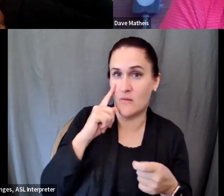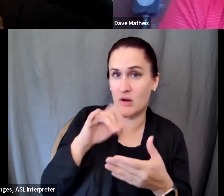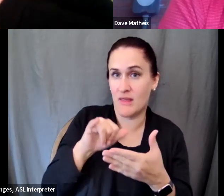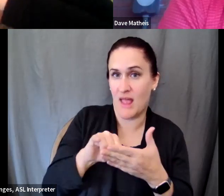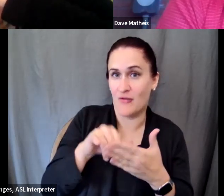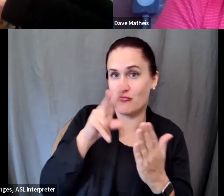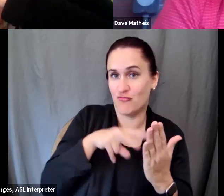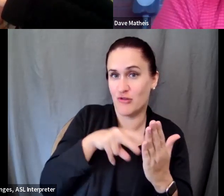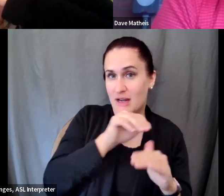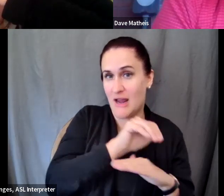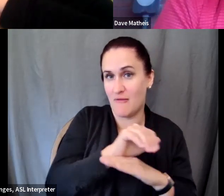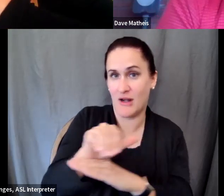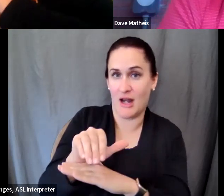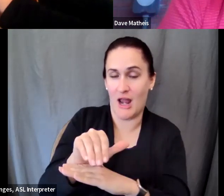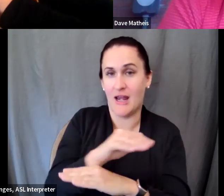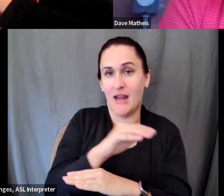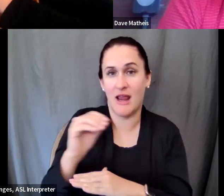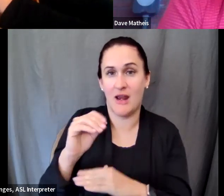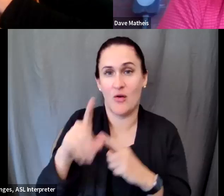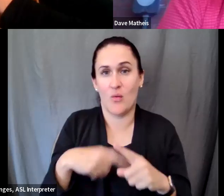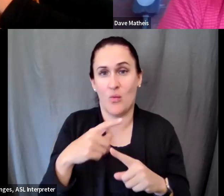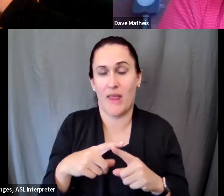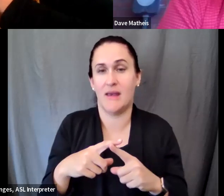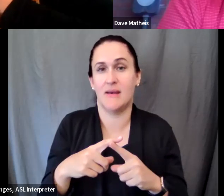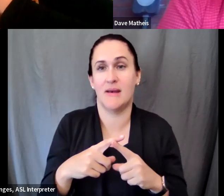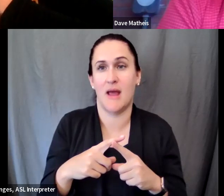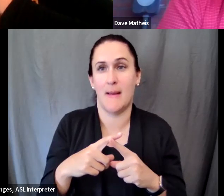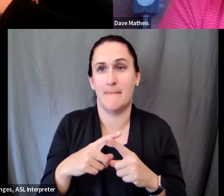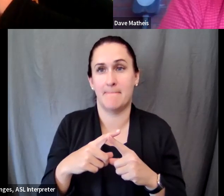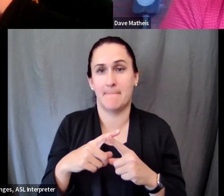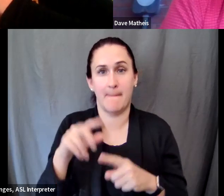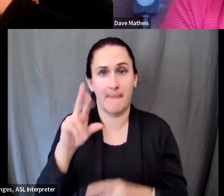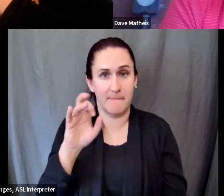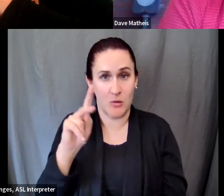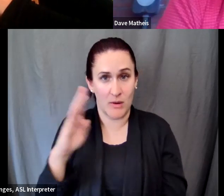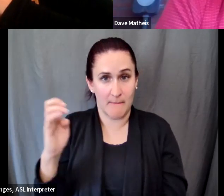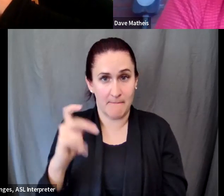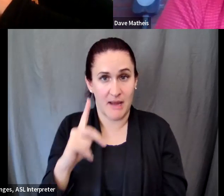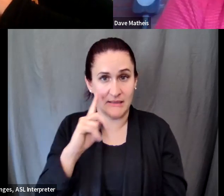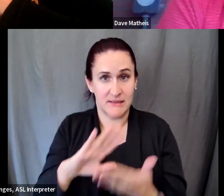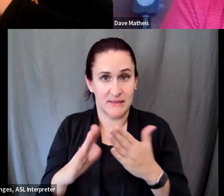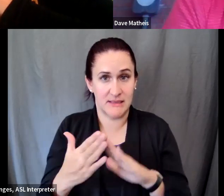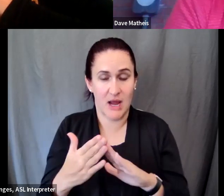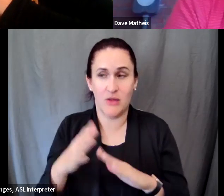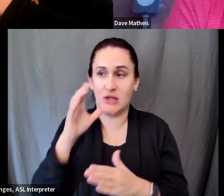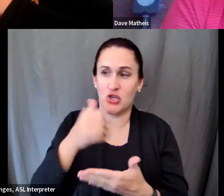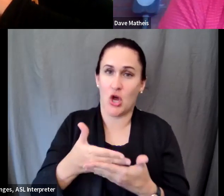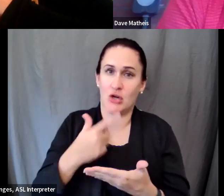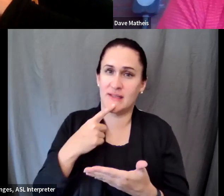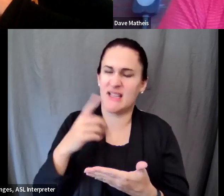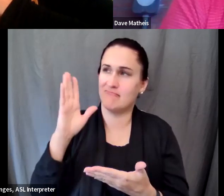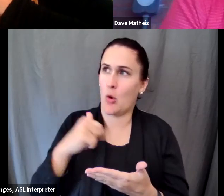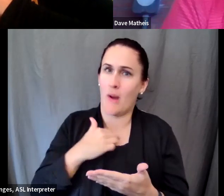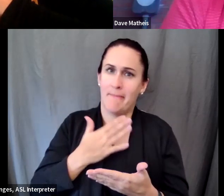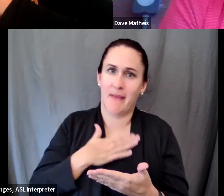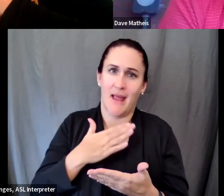night. And when Rick came back into town, his daughter said, I'm so